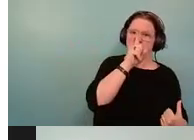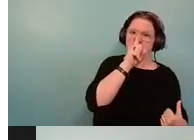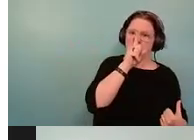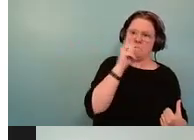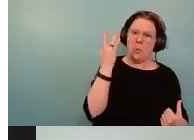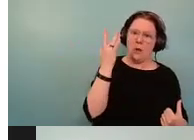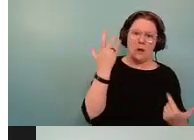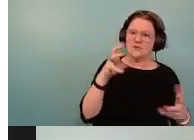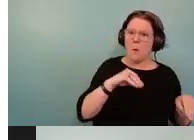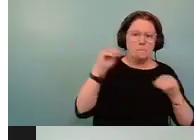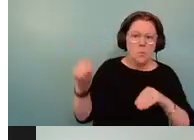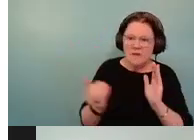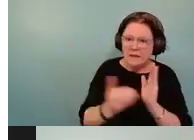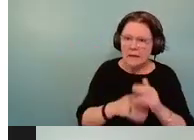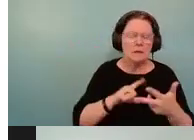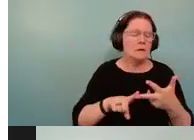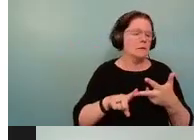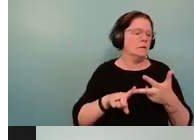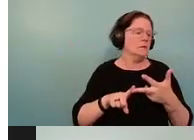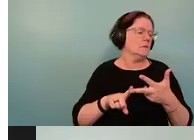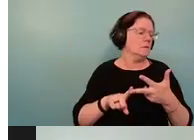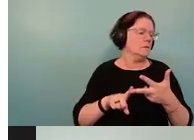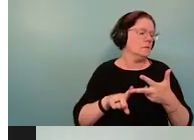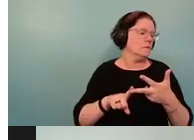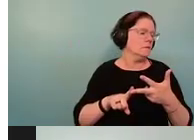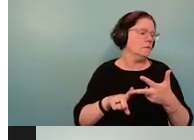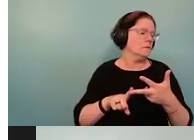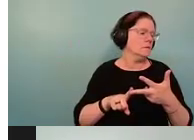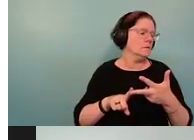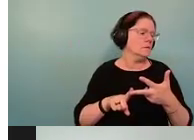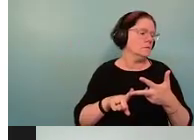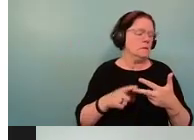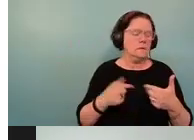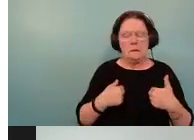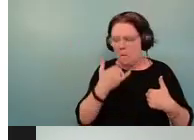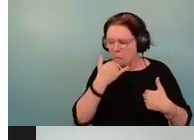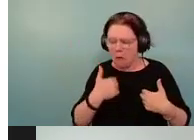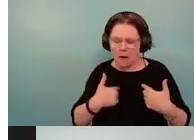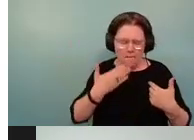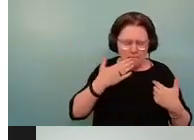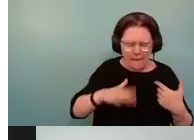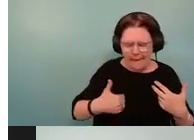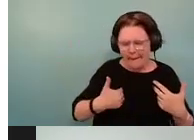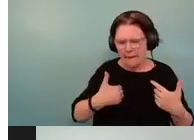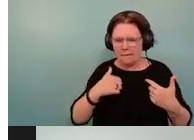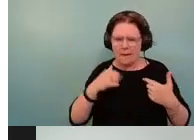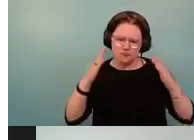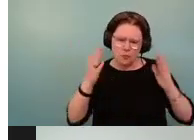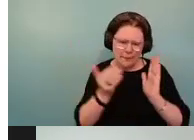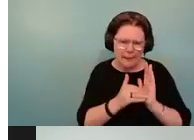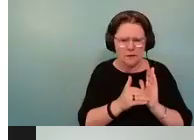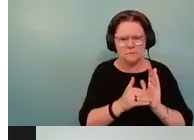she doesn't want to move again. She doesn't want to feel like she did it wrong or did something wrong or was in trouble